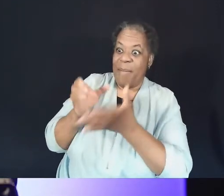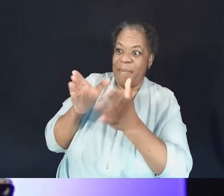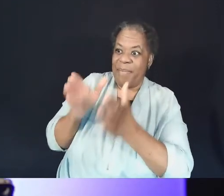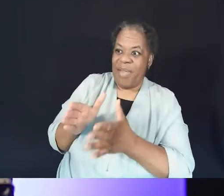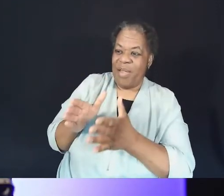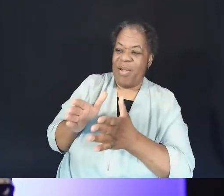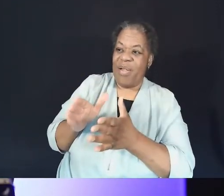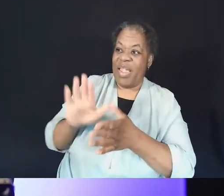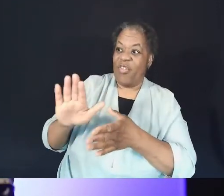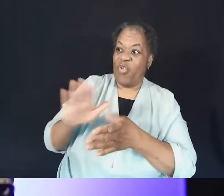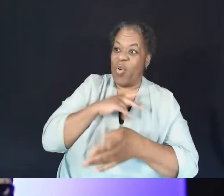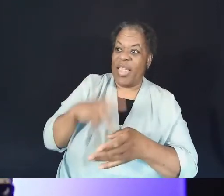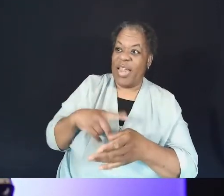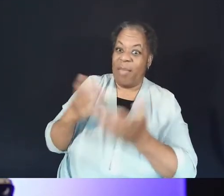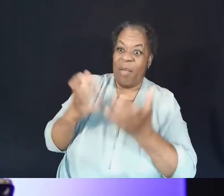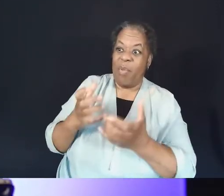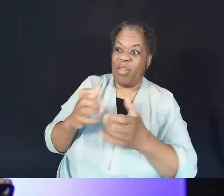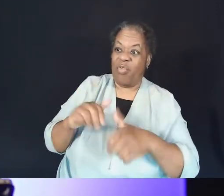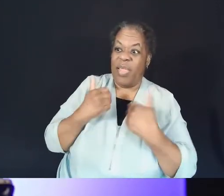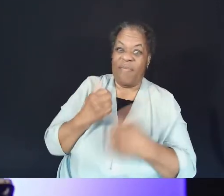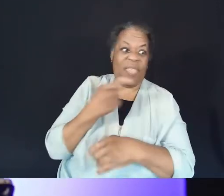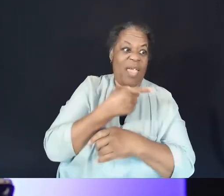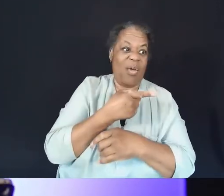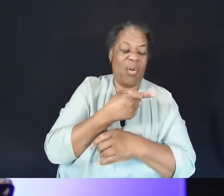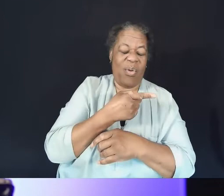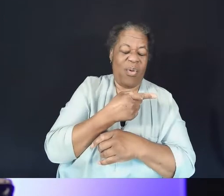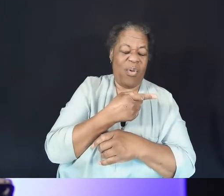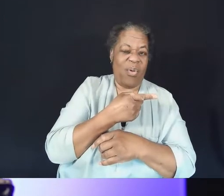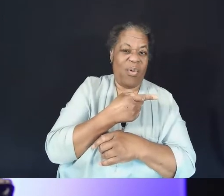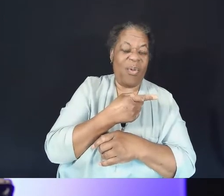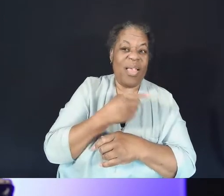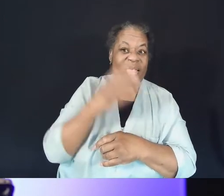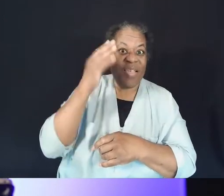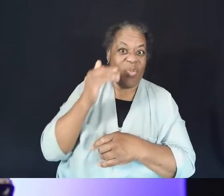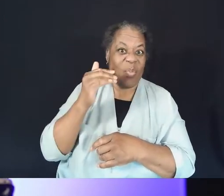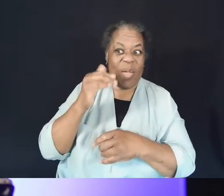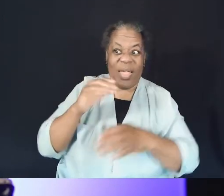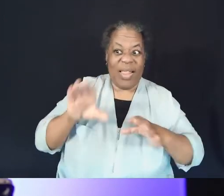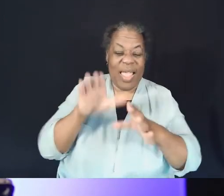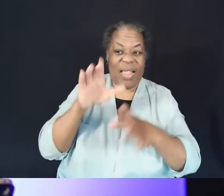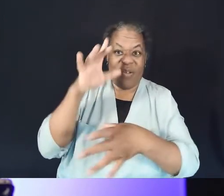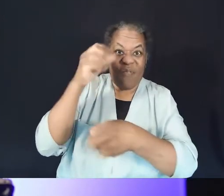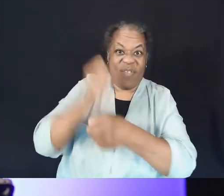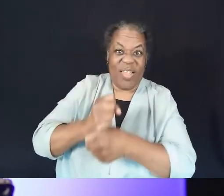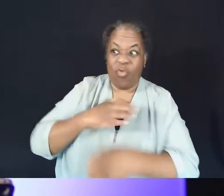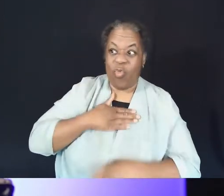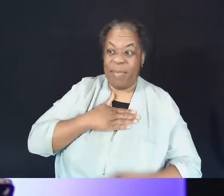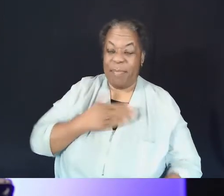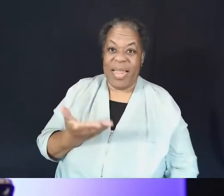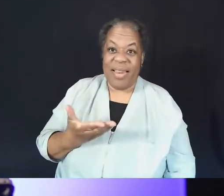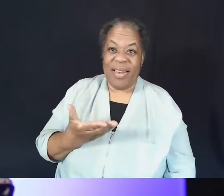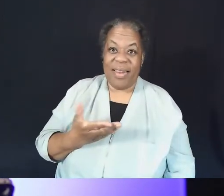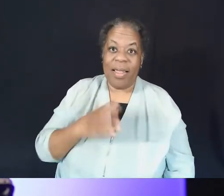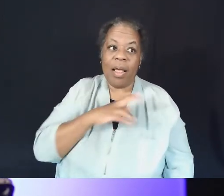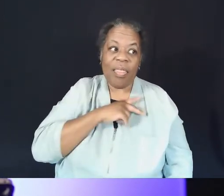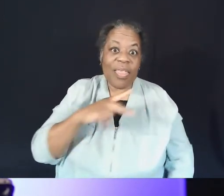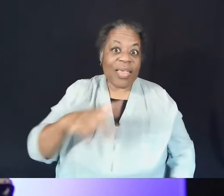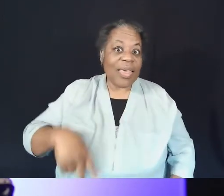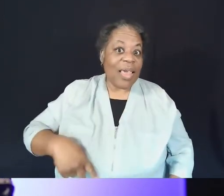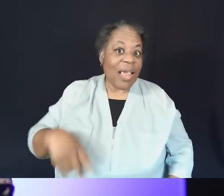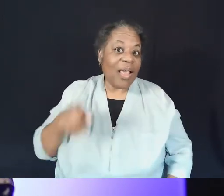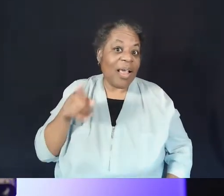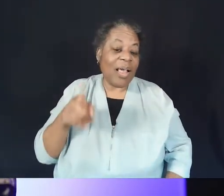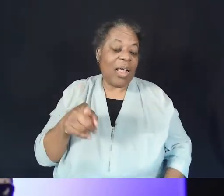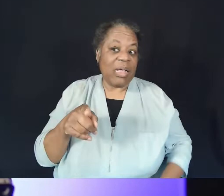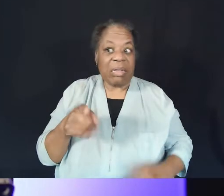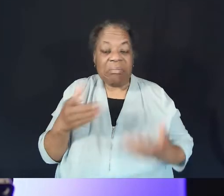somewhere else. That's why it's an act of faith to admit this for him. And the king, who by all accounts is not religious and